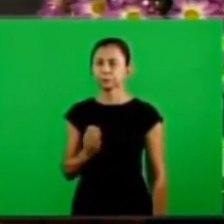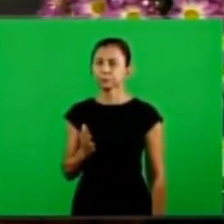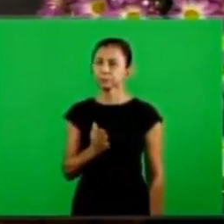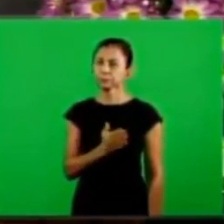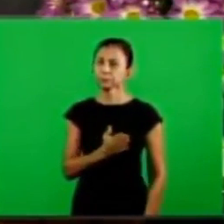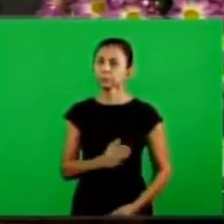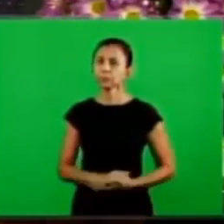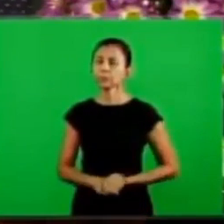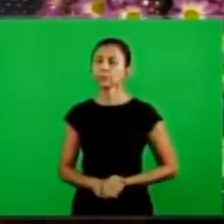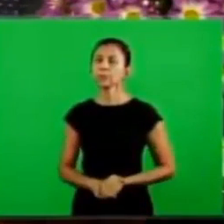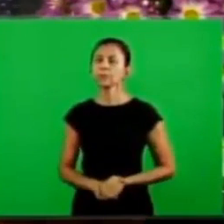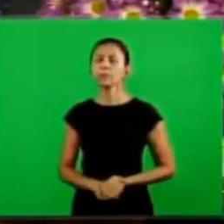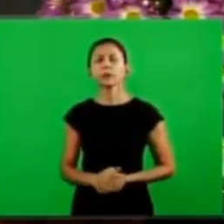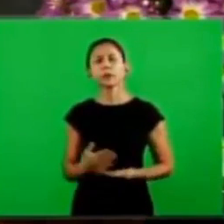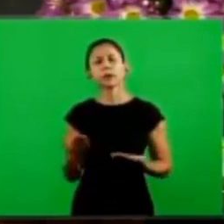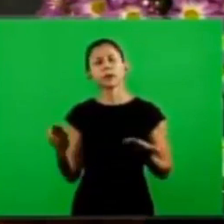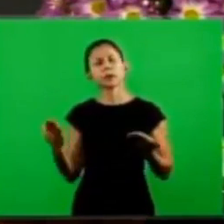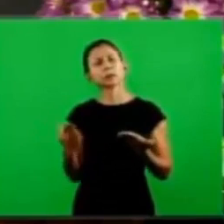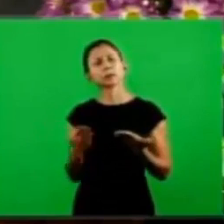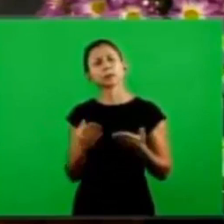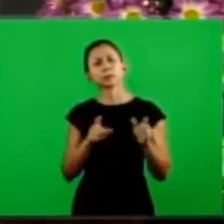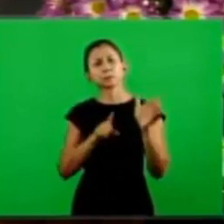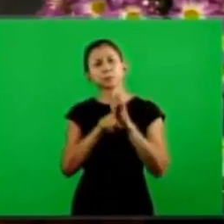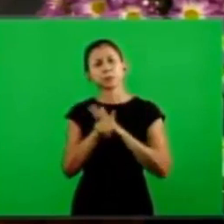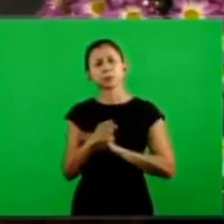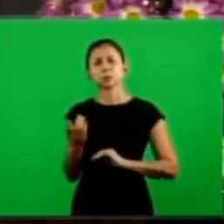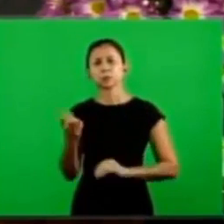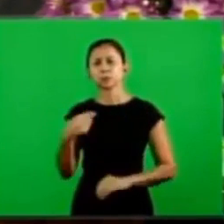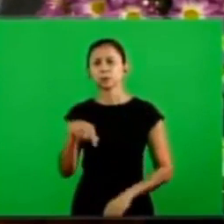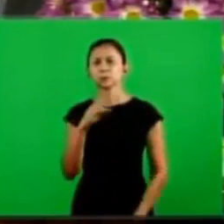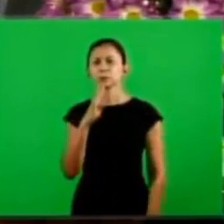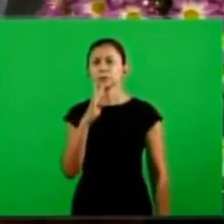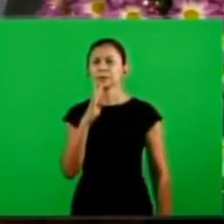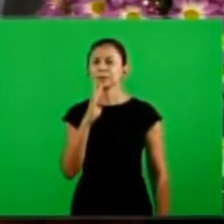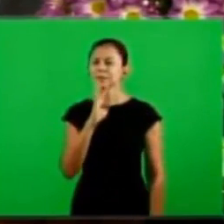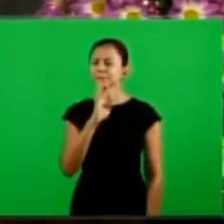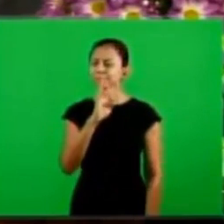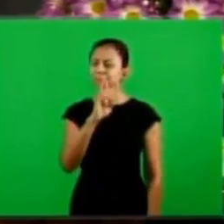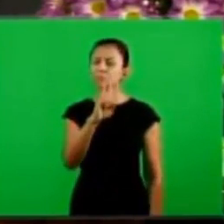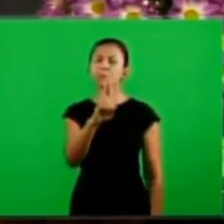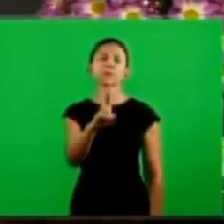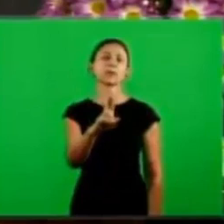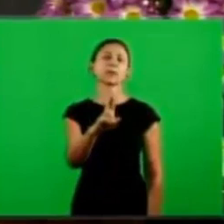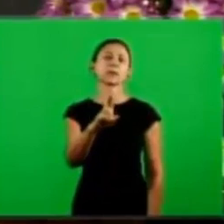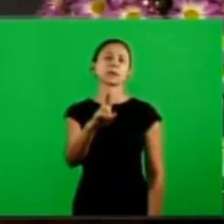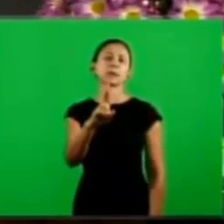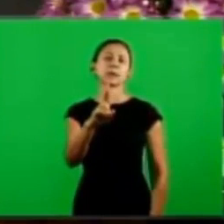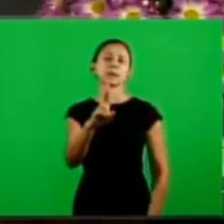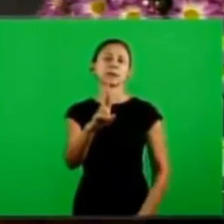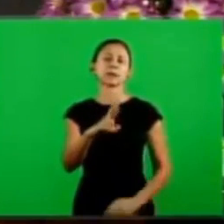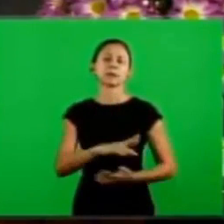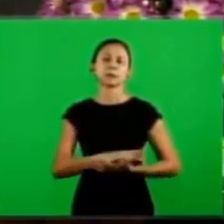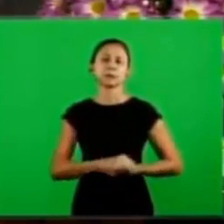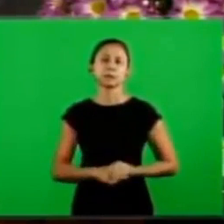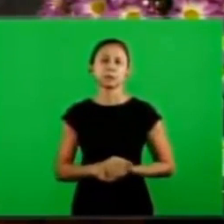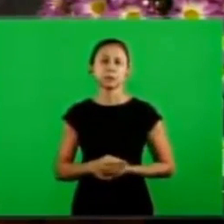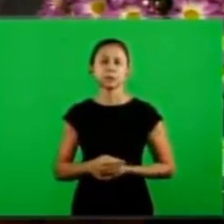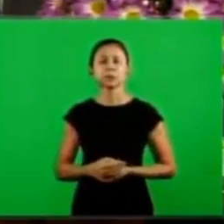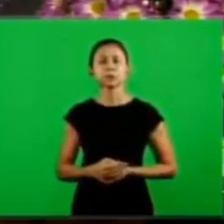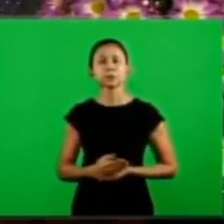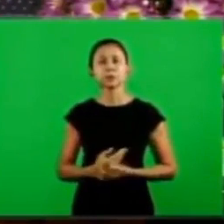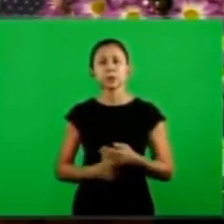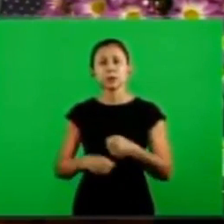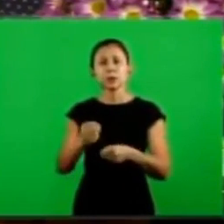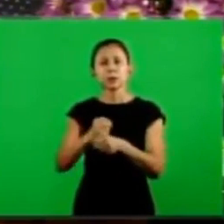case of the study on this morning, the answer is a very known answer.